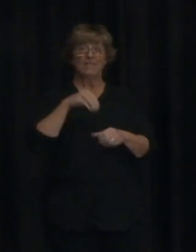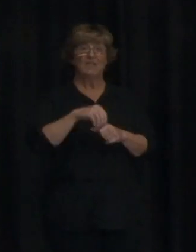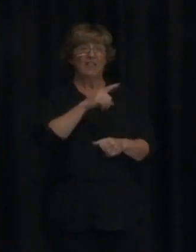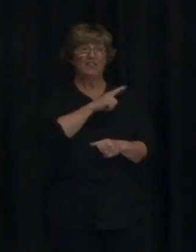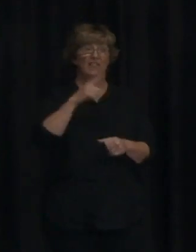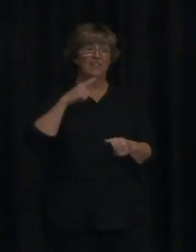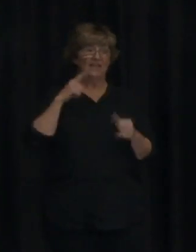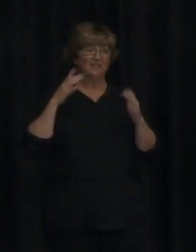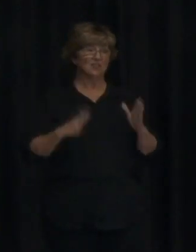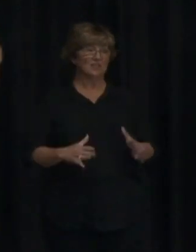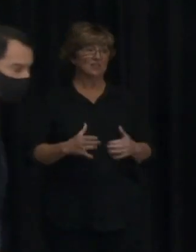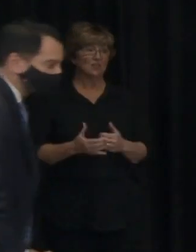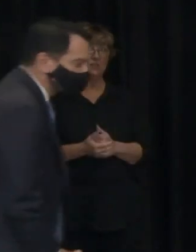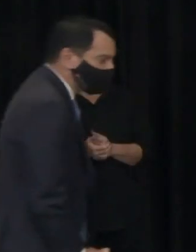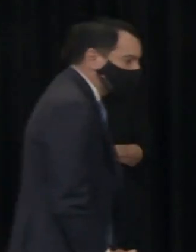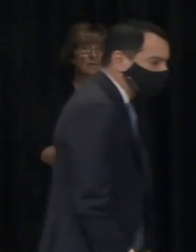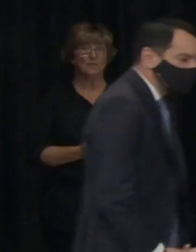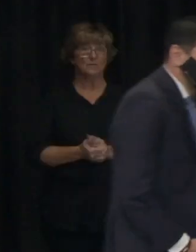legislature.